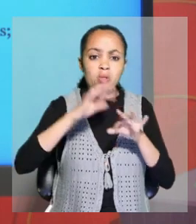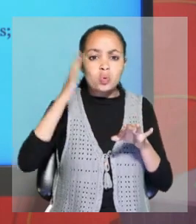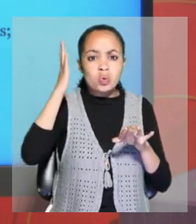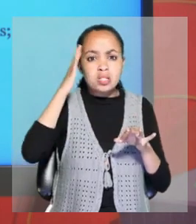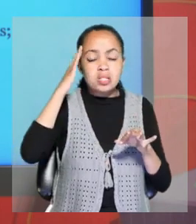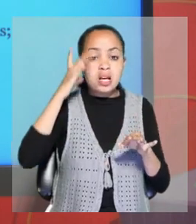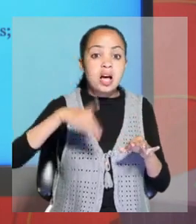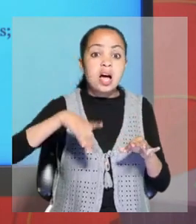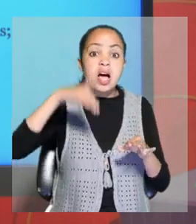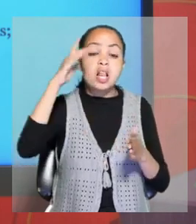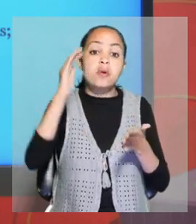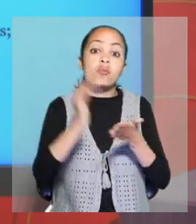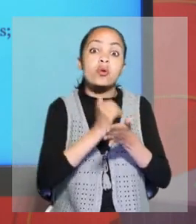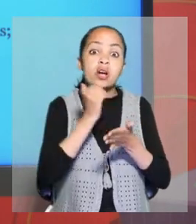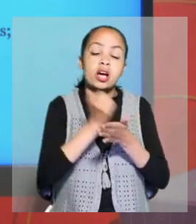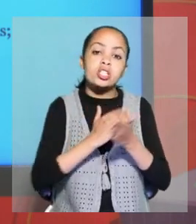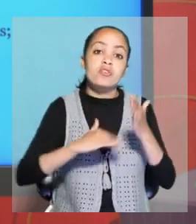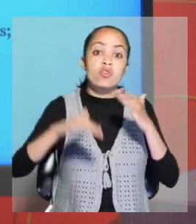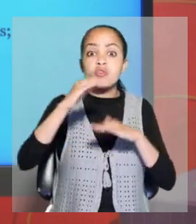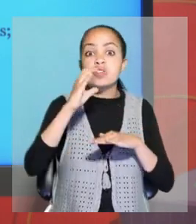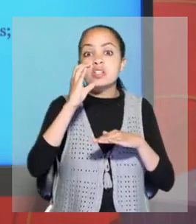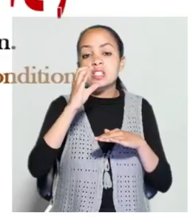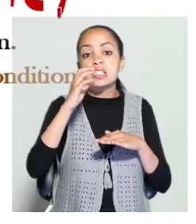highly productive over C3 plants.